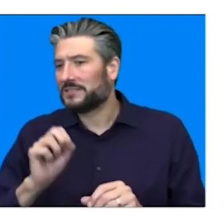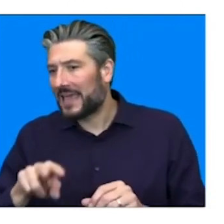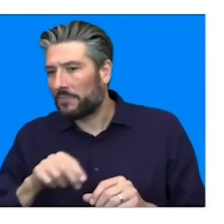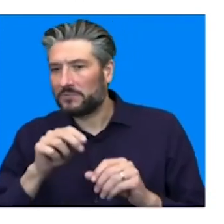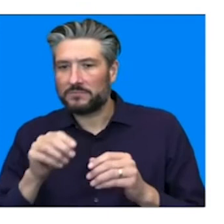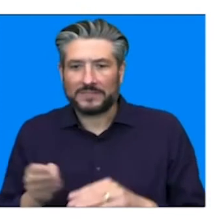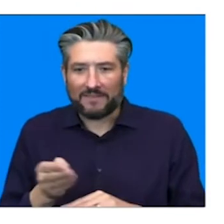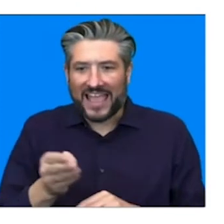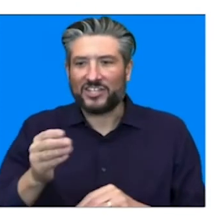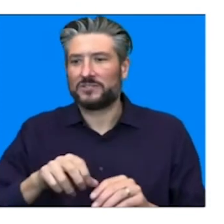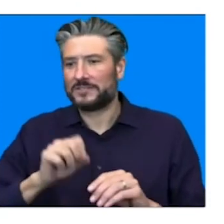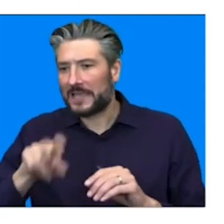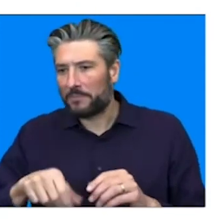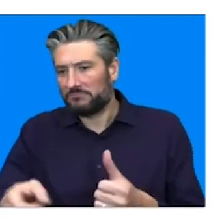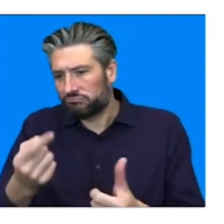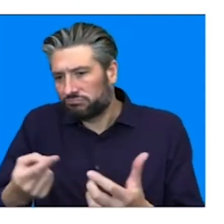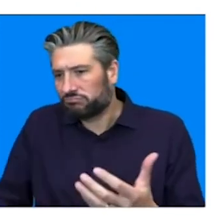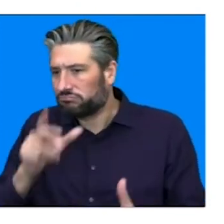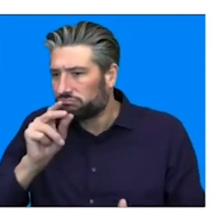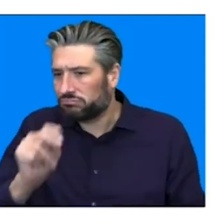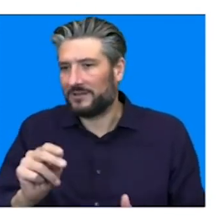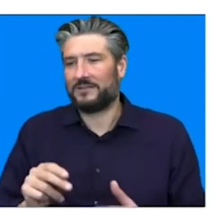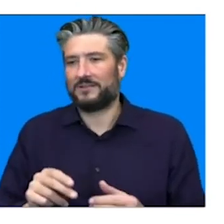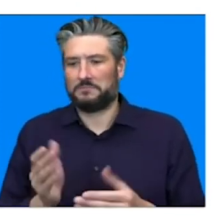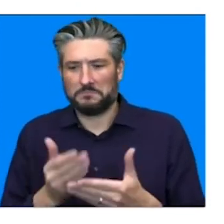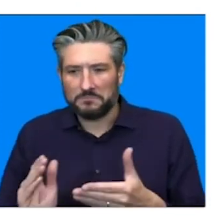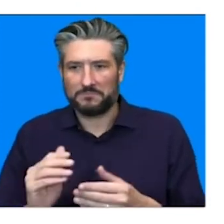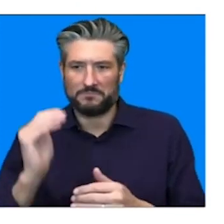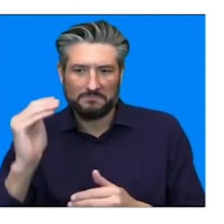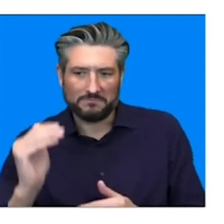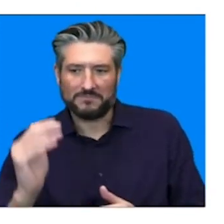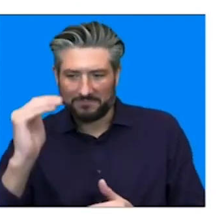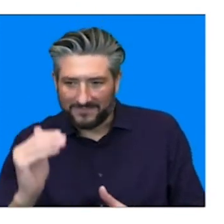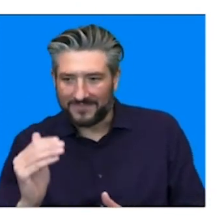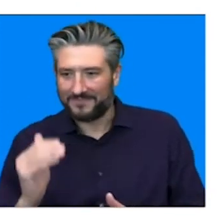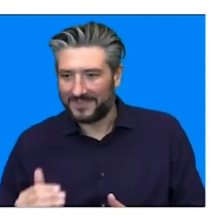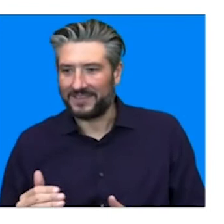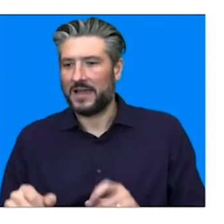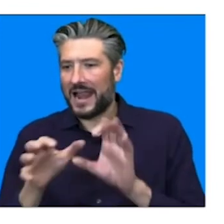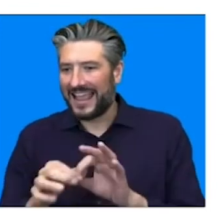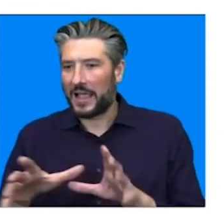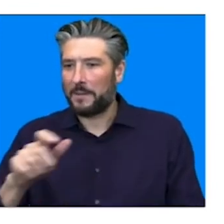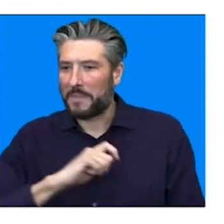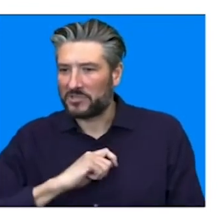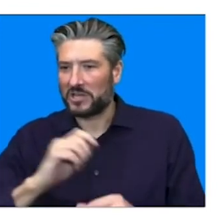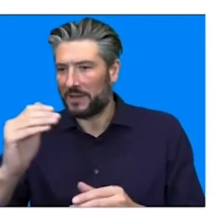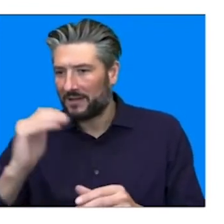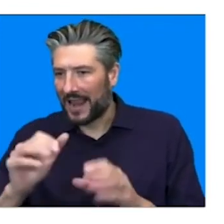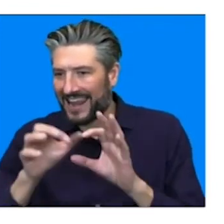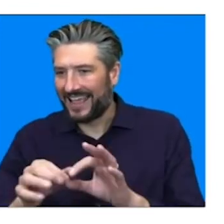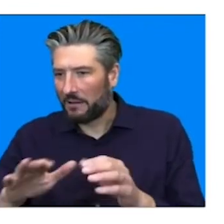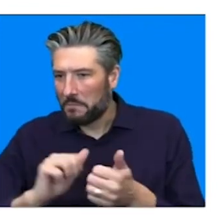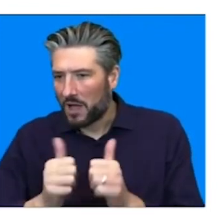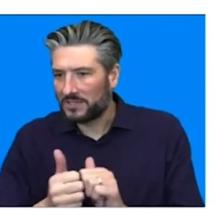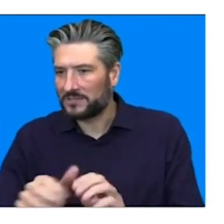landmark list with 6 items. Link standards. Link sectors. Link abilities. Link about UKAAF. Link membership. Link partners out of list. Banner